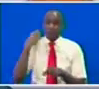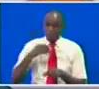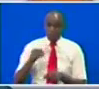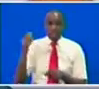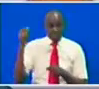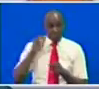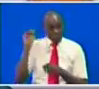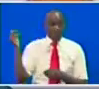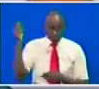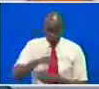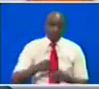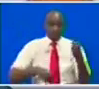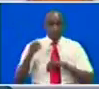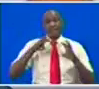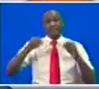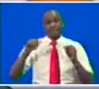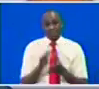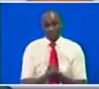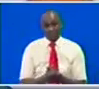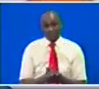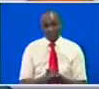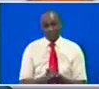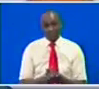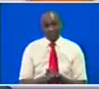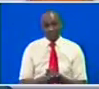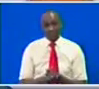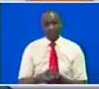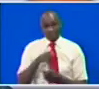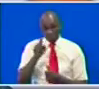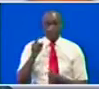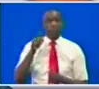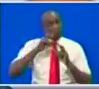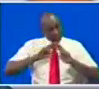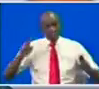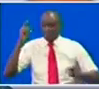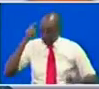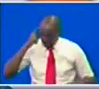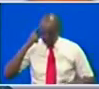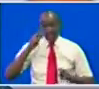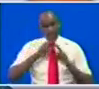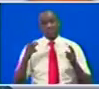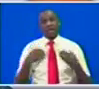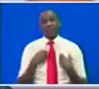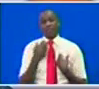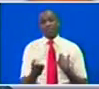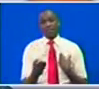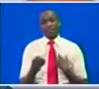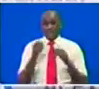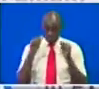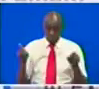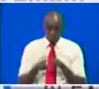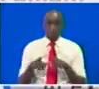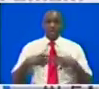ready to sell cement, having their peace in their mind in peace because their family would be also